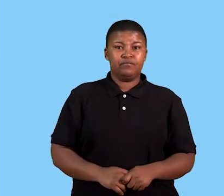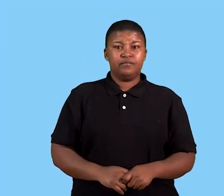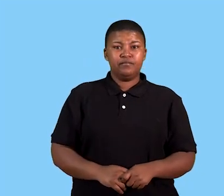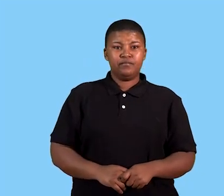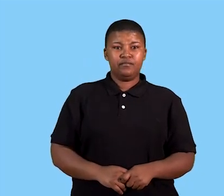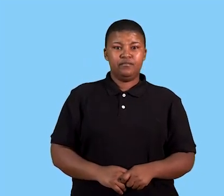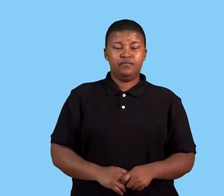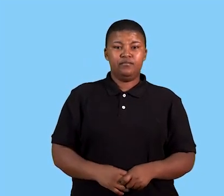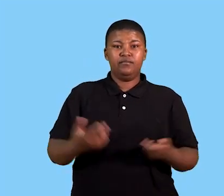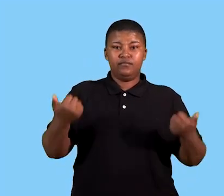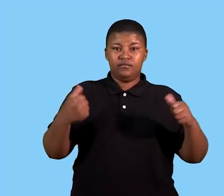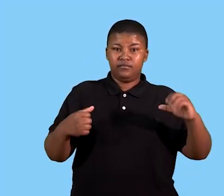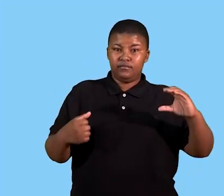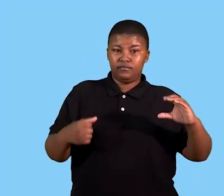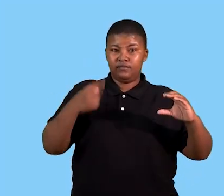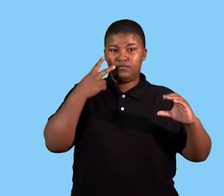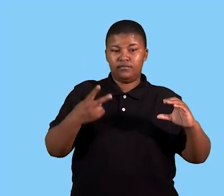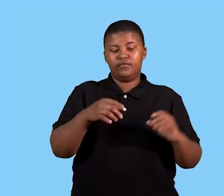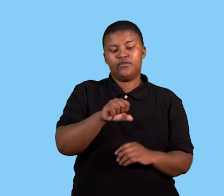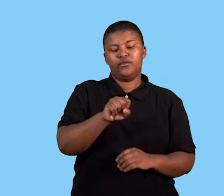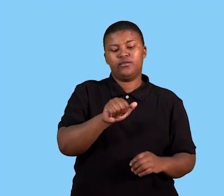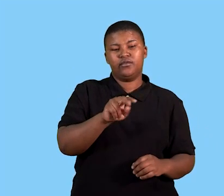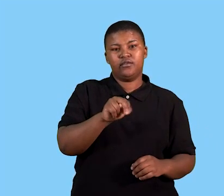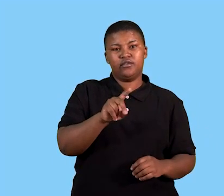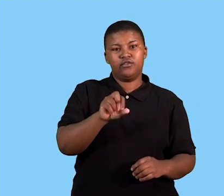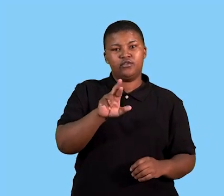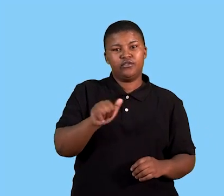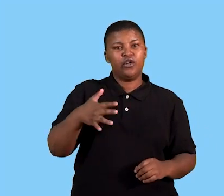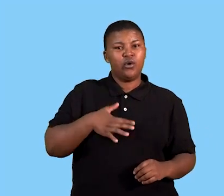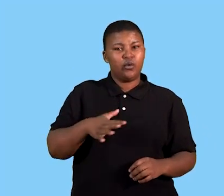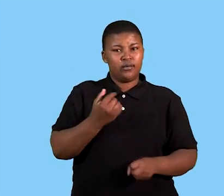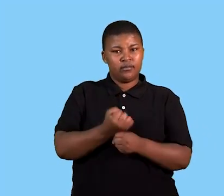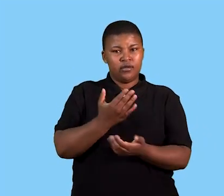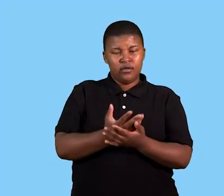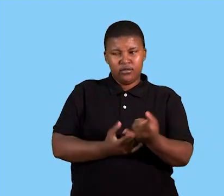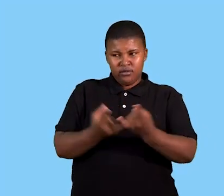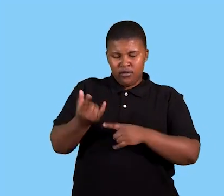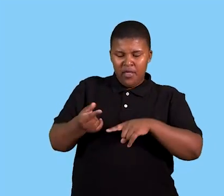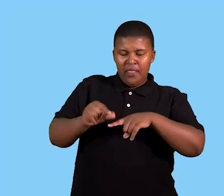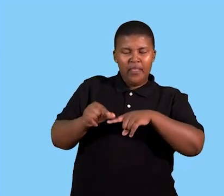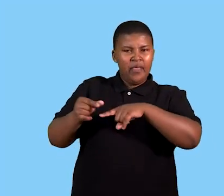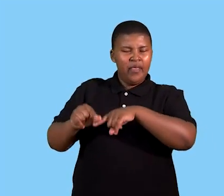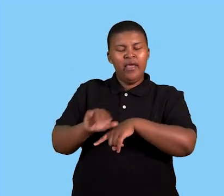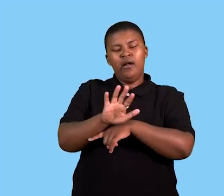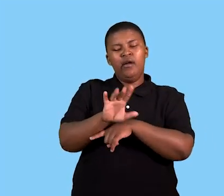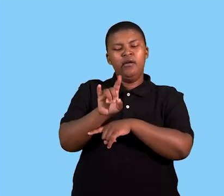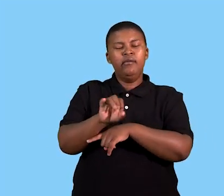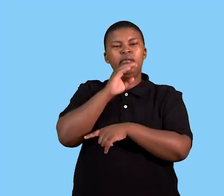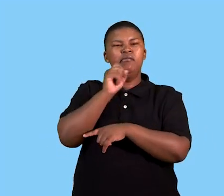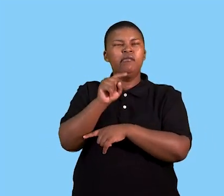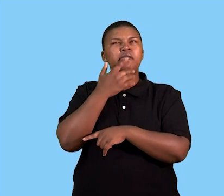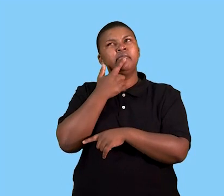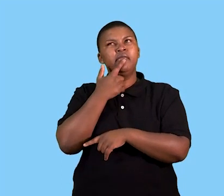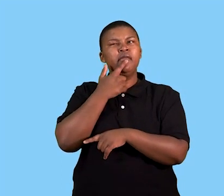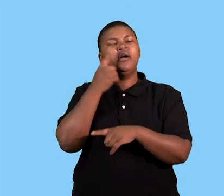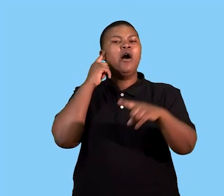Then we will see question C says that Sandra wants to increase her sales by 5%. This is